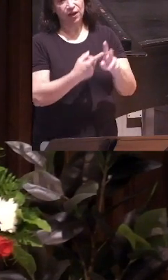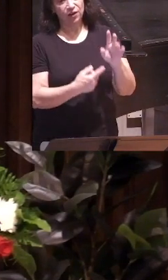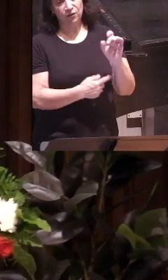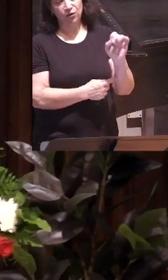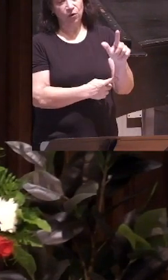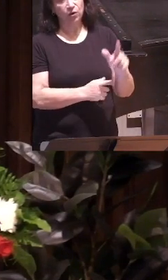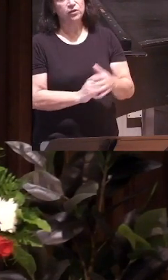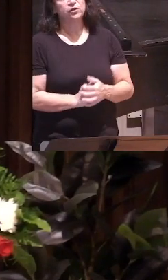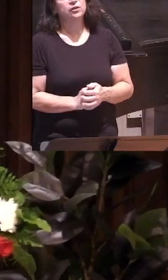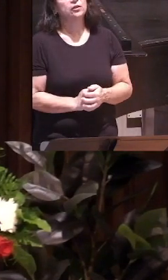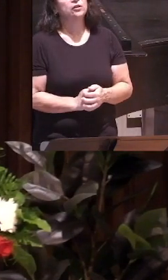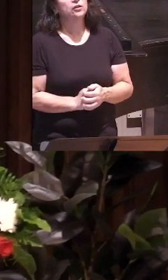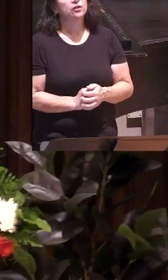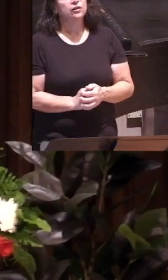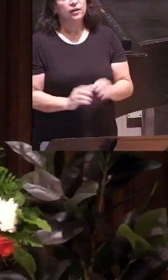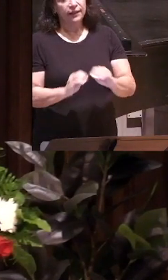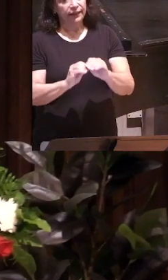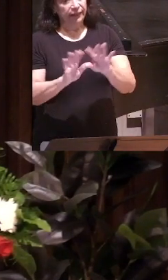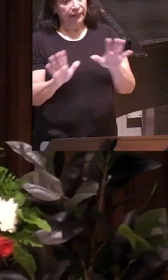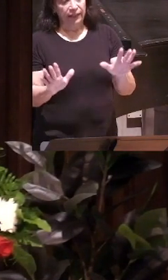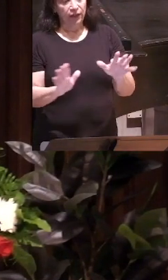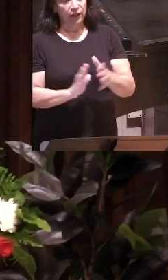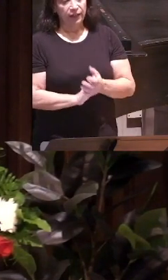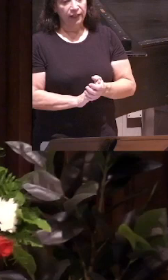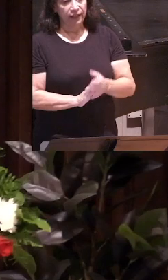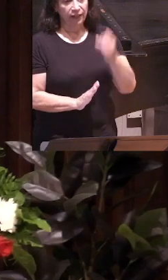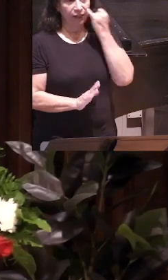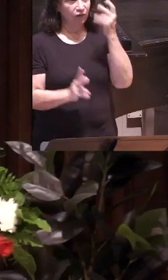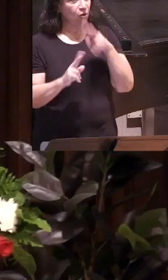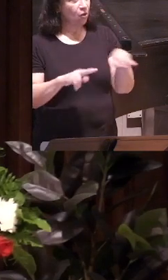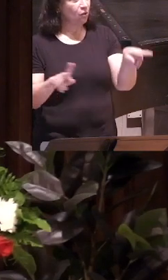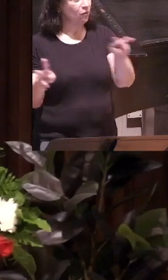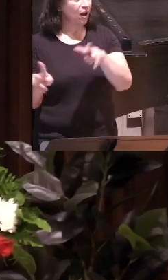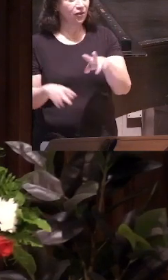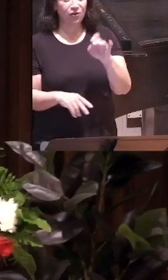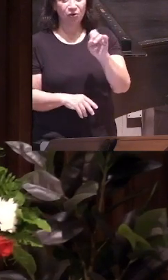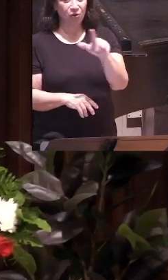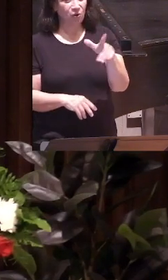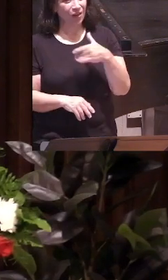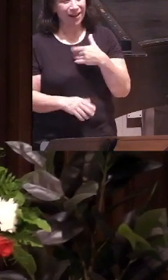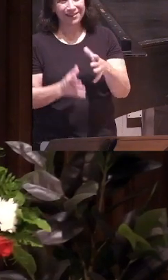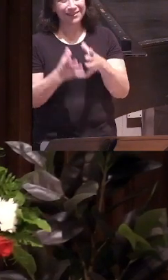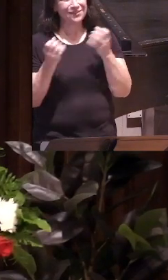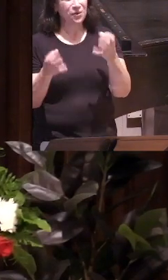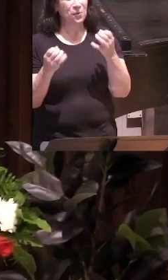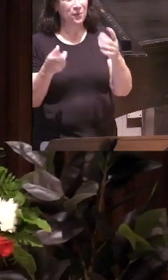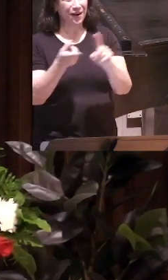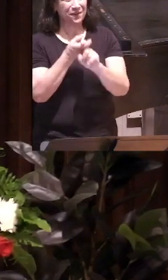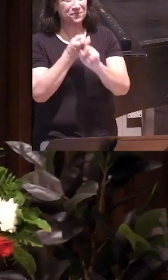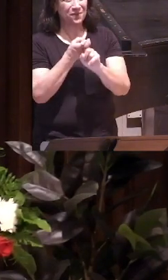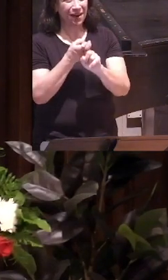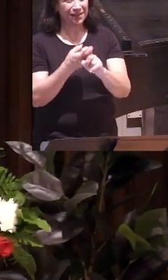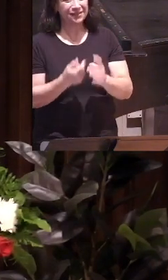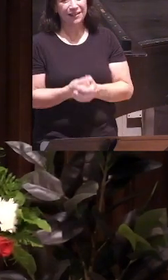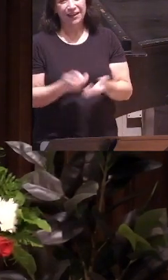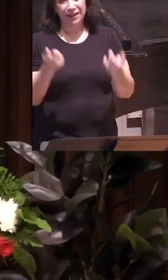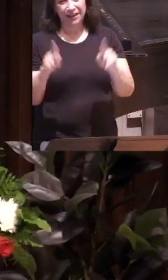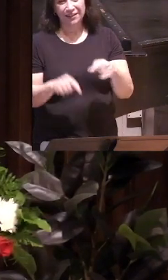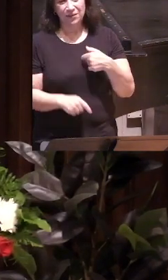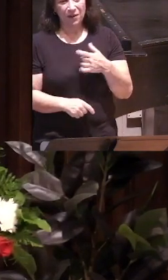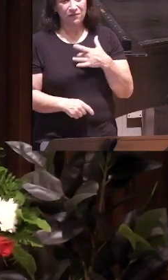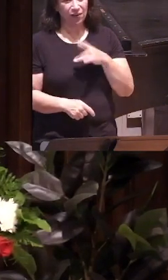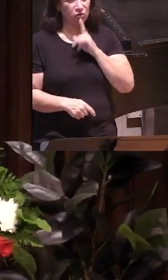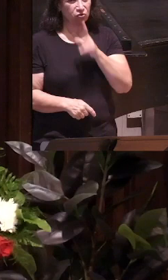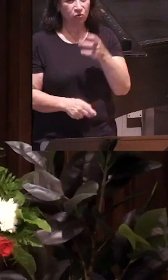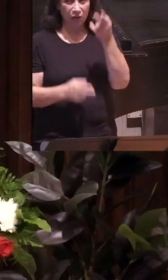Earl's. Clearly, if you just look around, Earl had a lot of friends. And so I'm truly honored